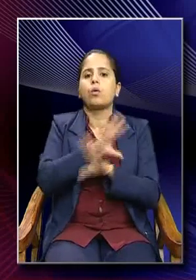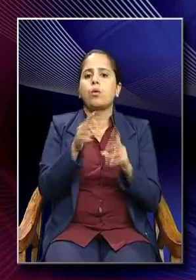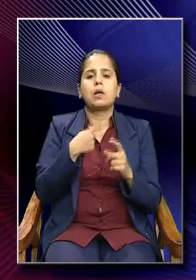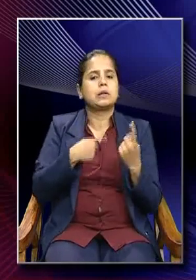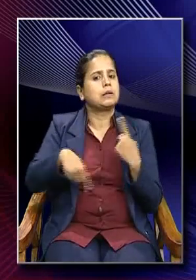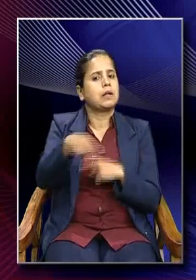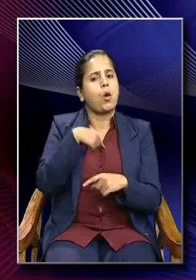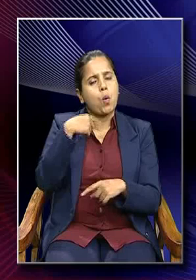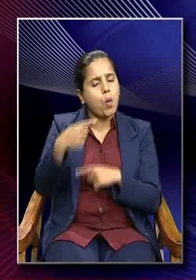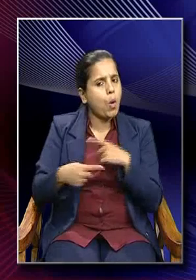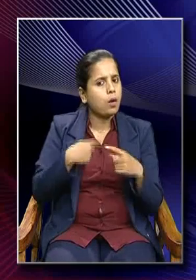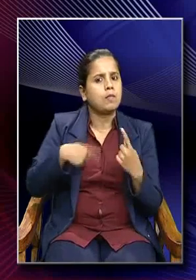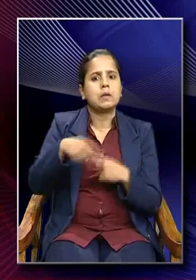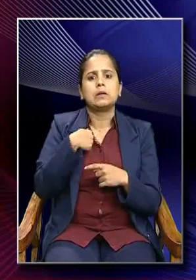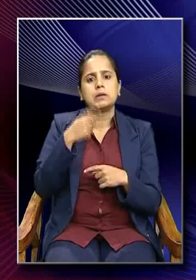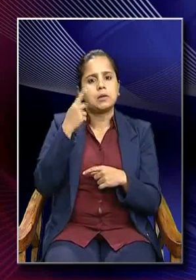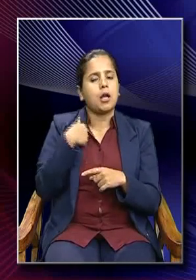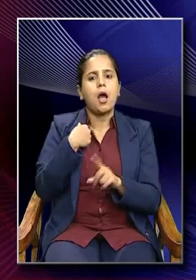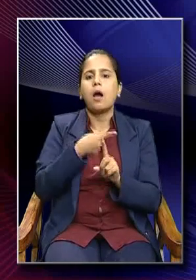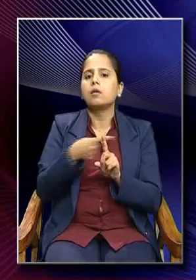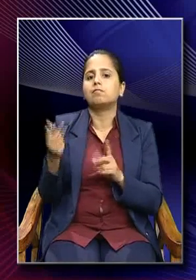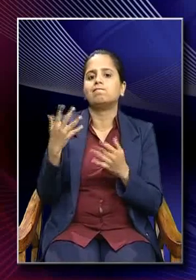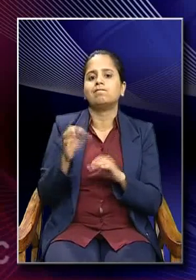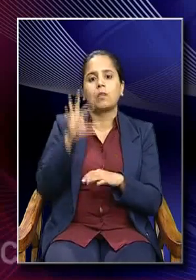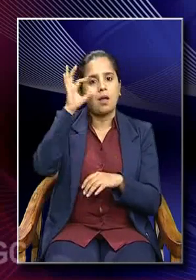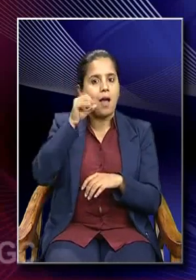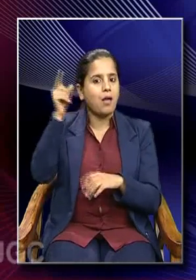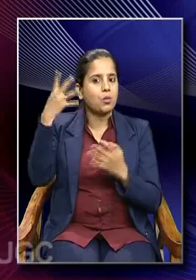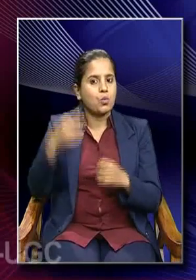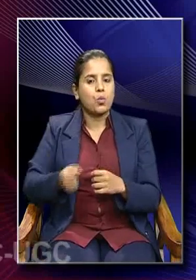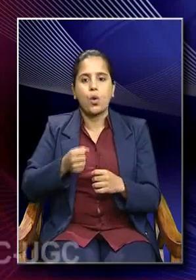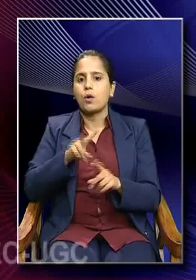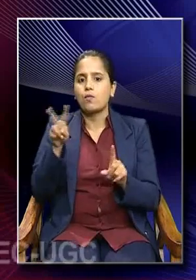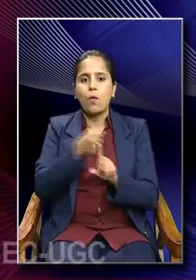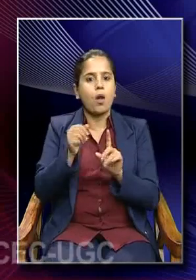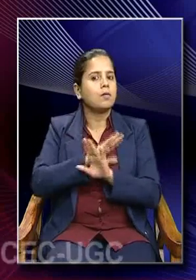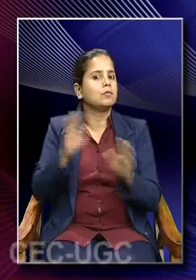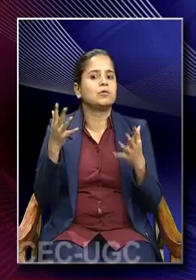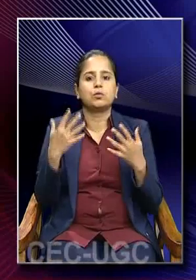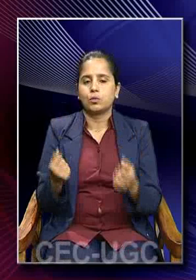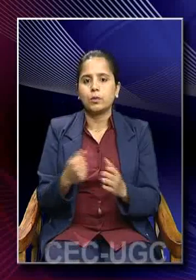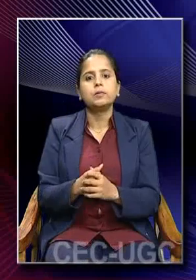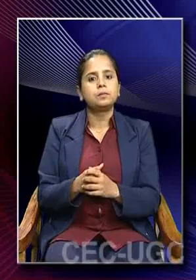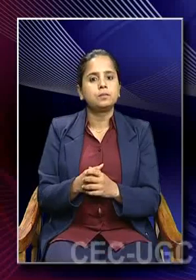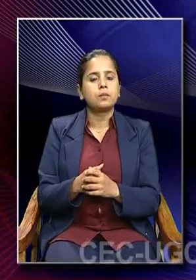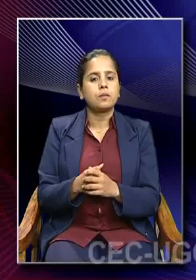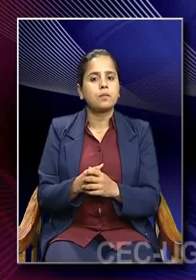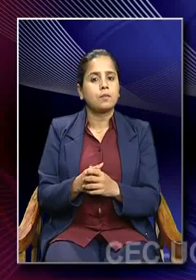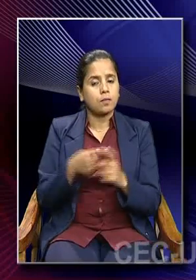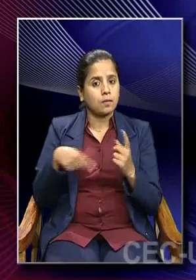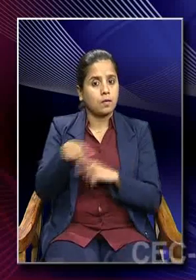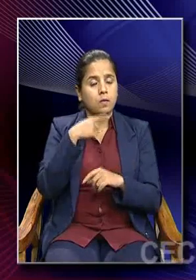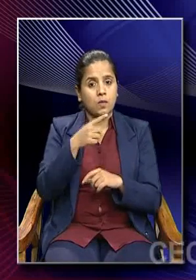have always been against in the Gandhian perspective and Gandhian thoughts. So